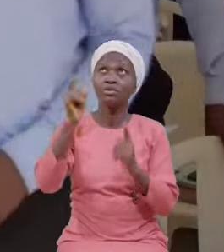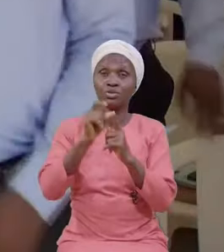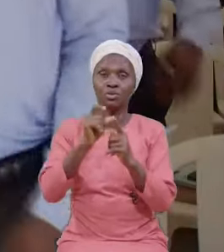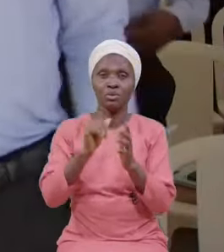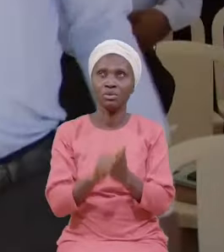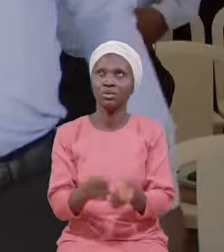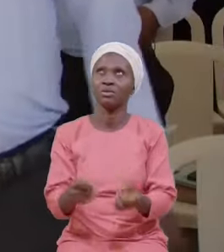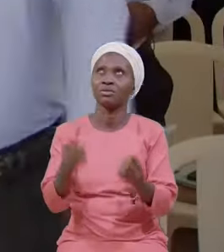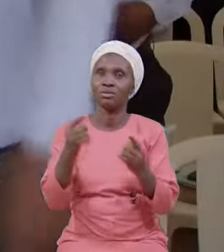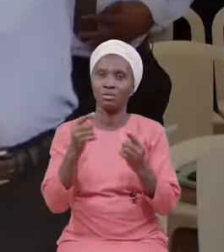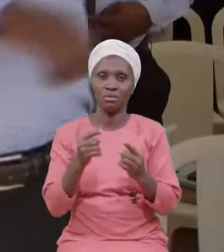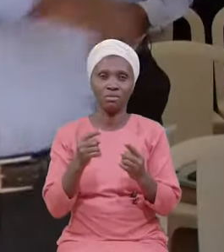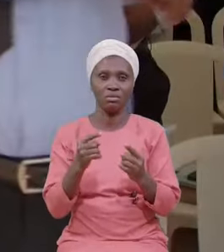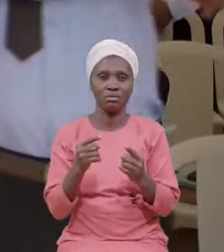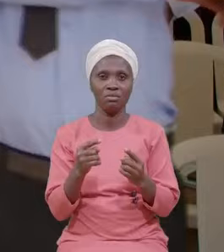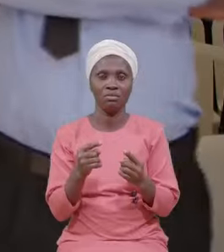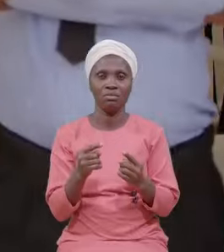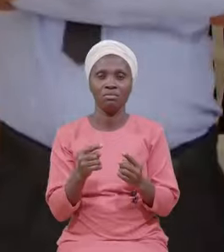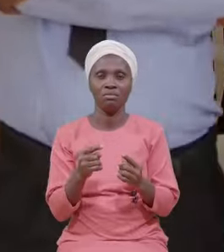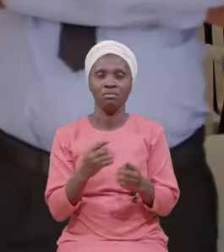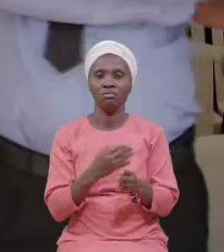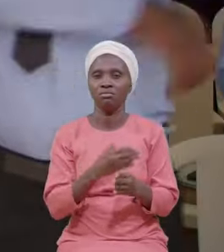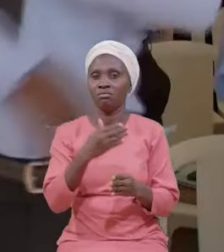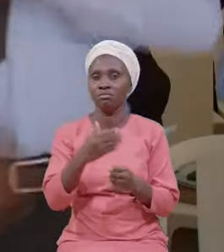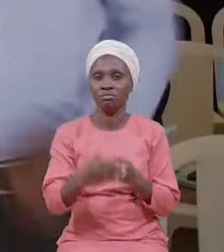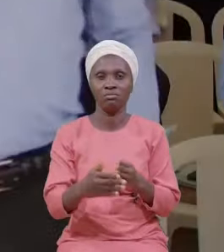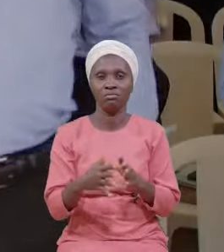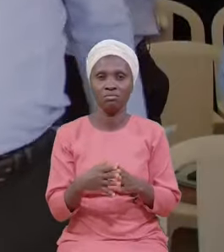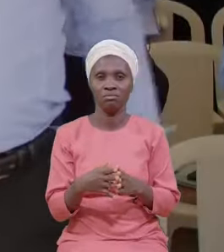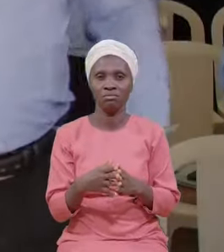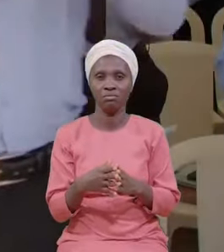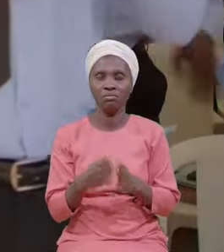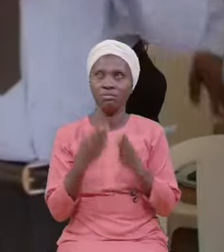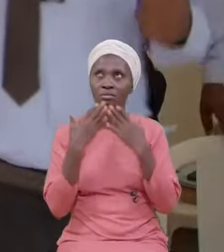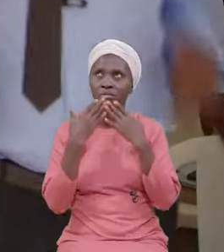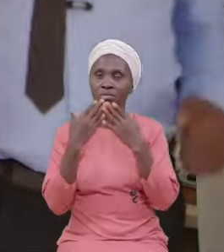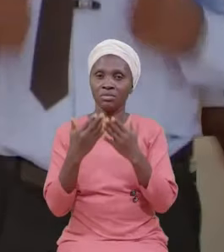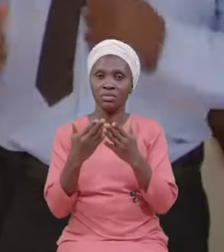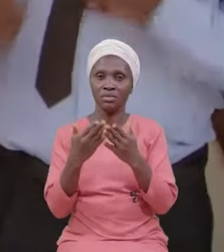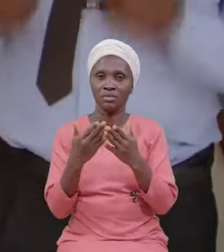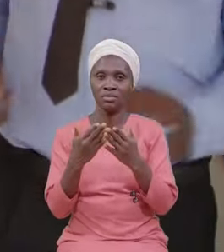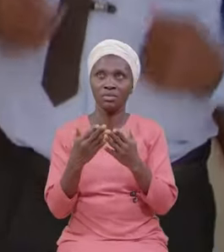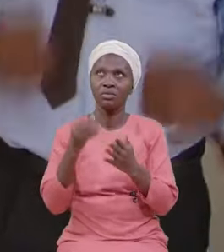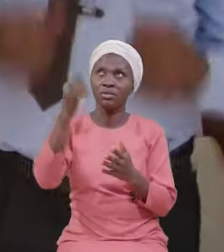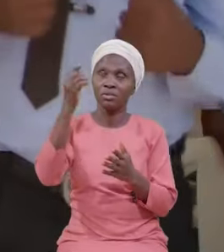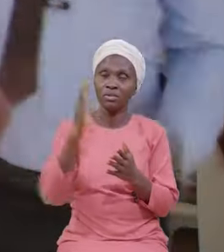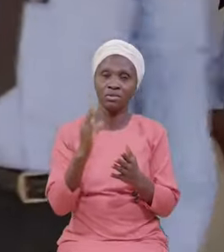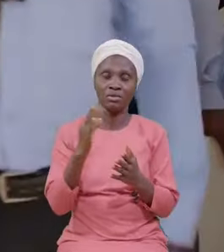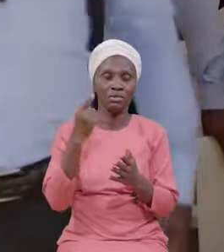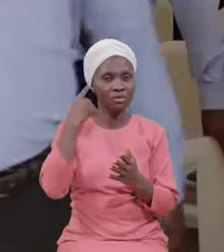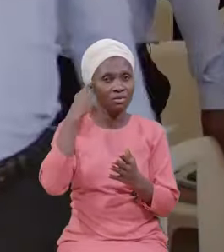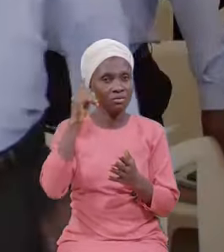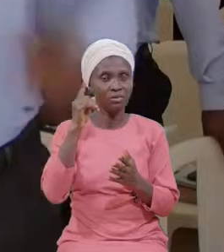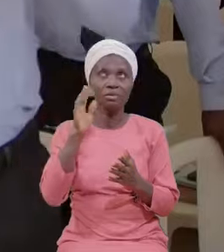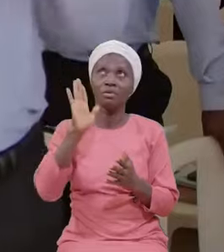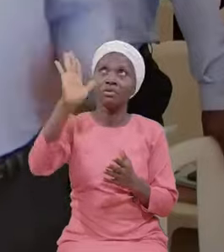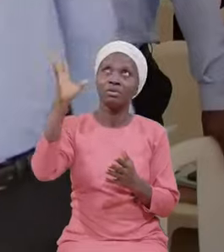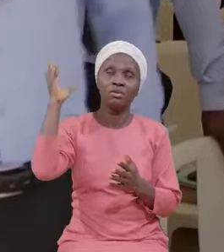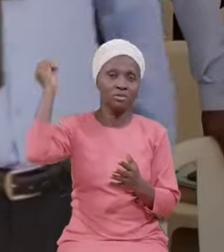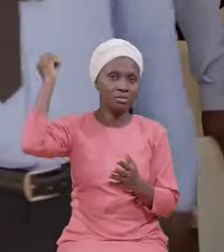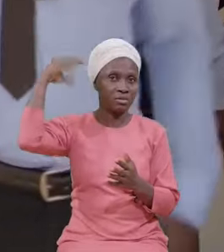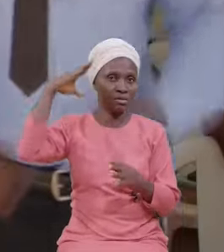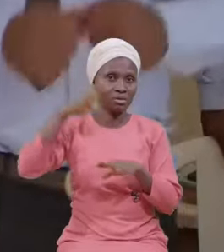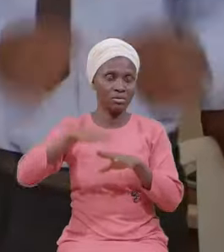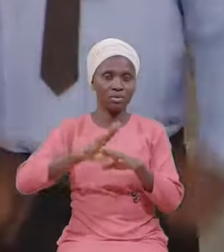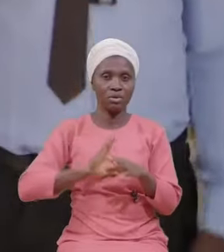for his grace and unction Upon Our Father right from Thursday yesterday and today we've been